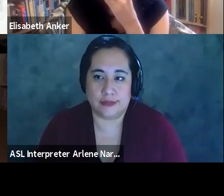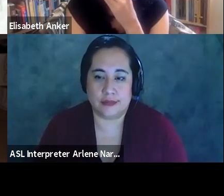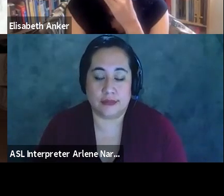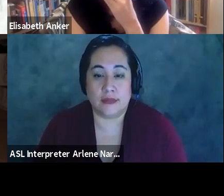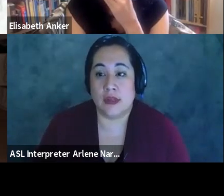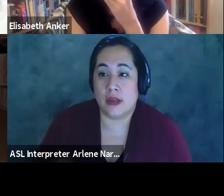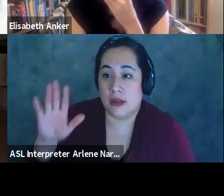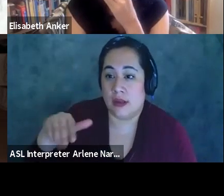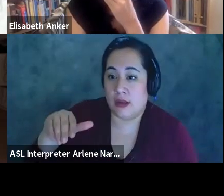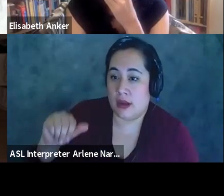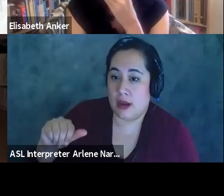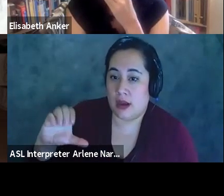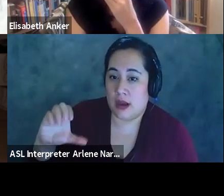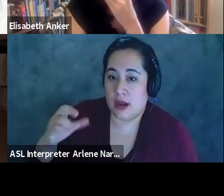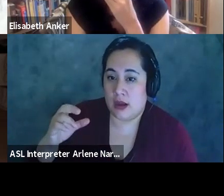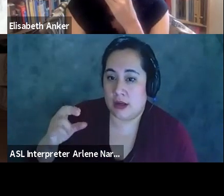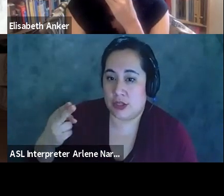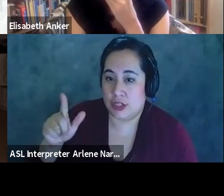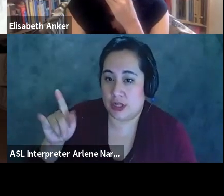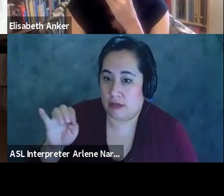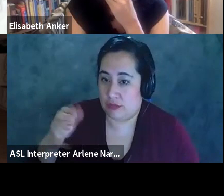Achille, do you want to add anything?